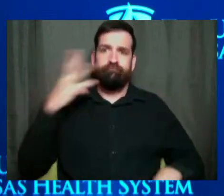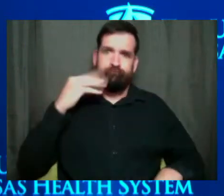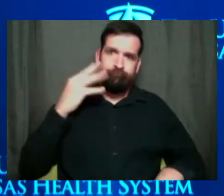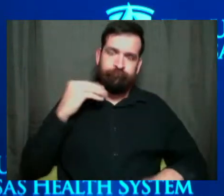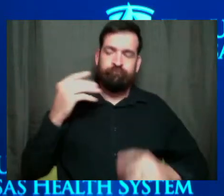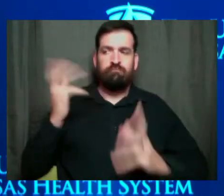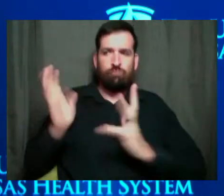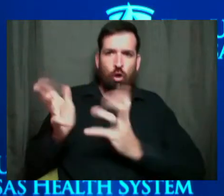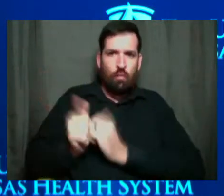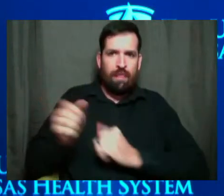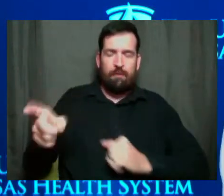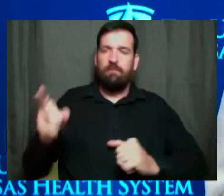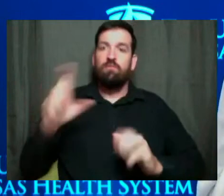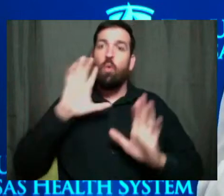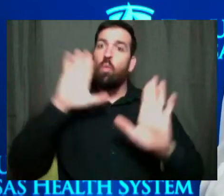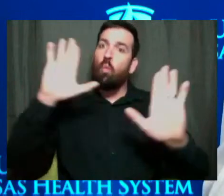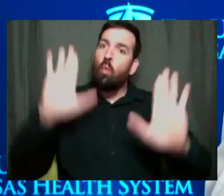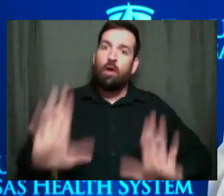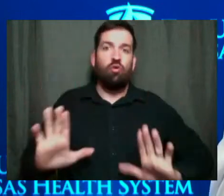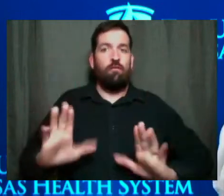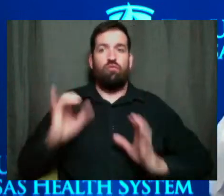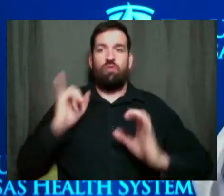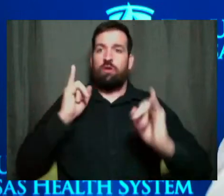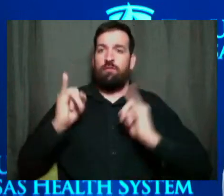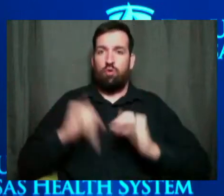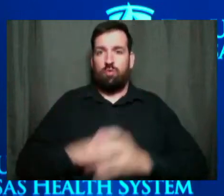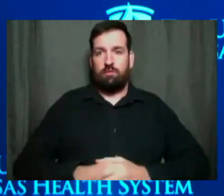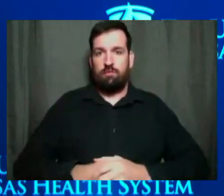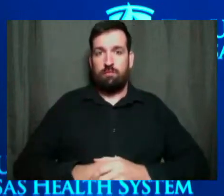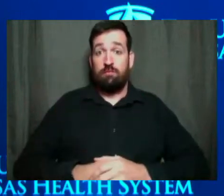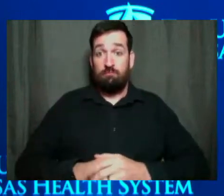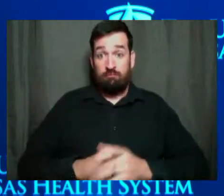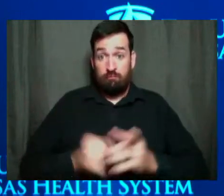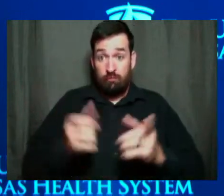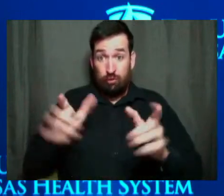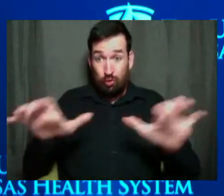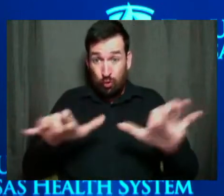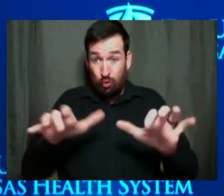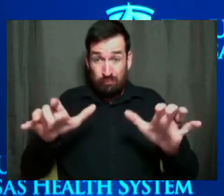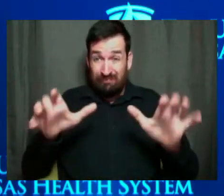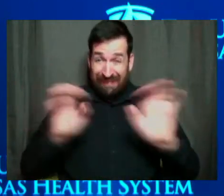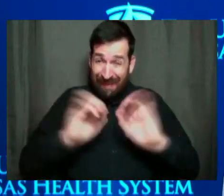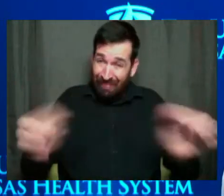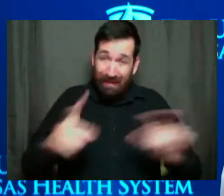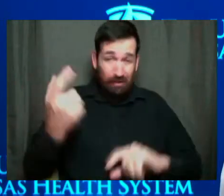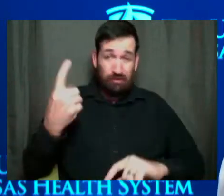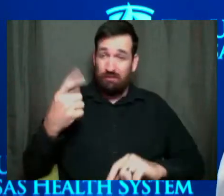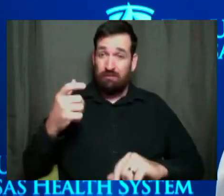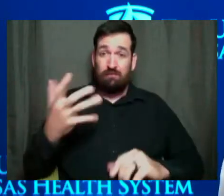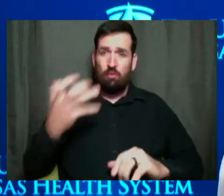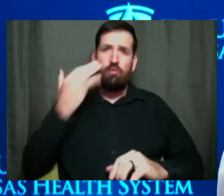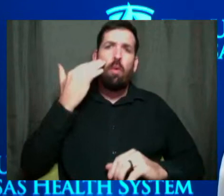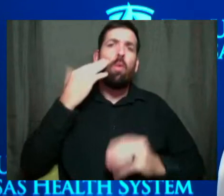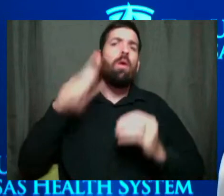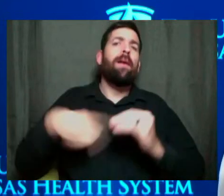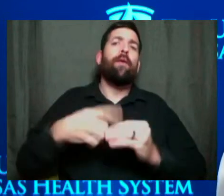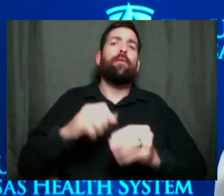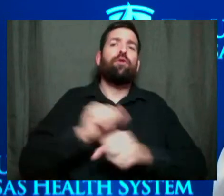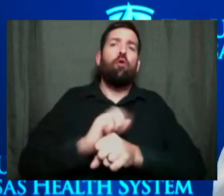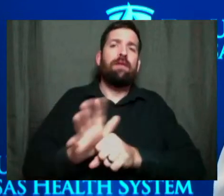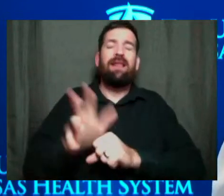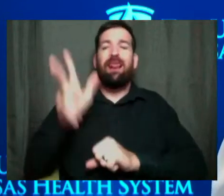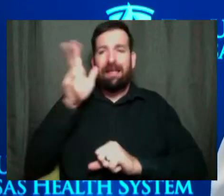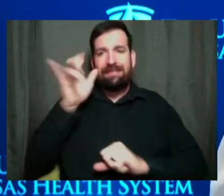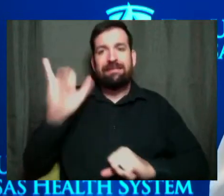a wonderful interview. If you do anything else today, and you want to know more about COVID, sit down and listen to that